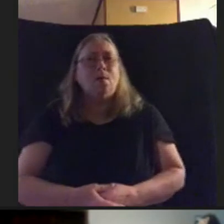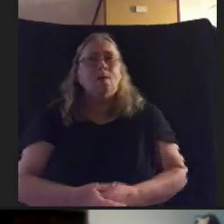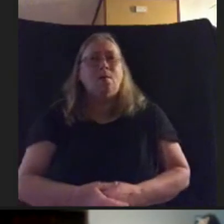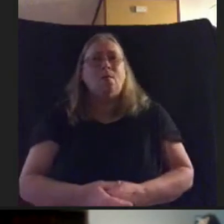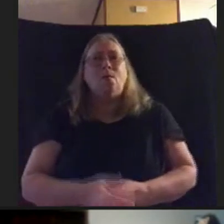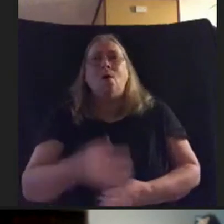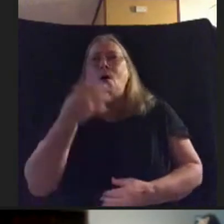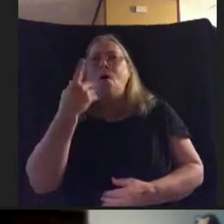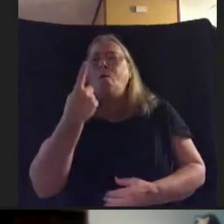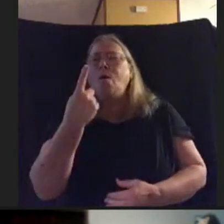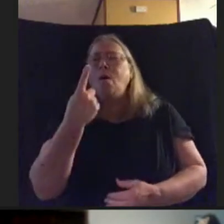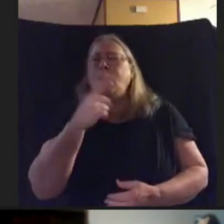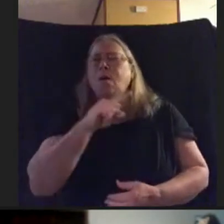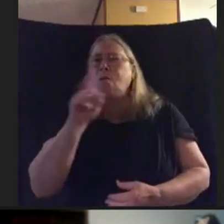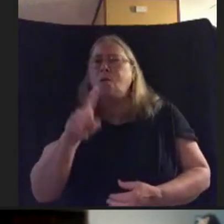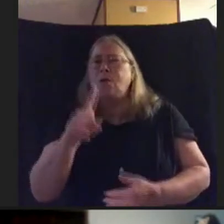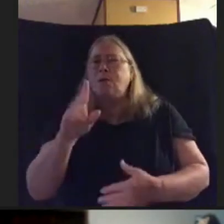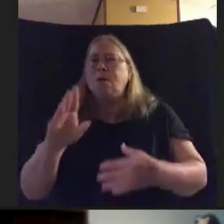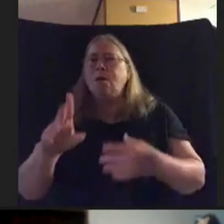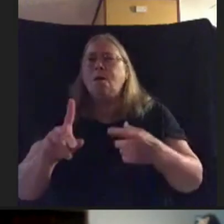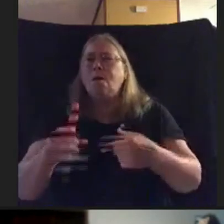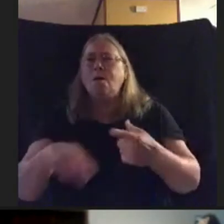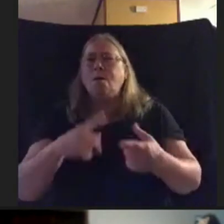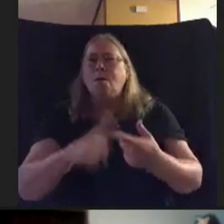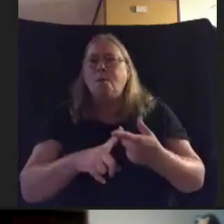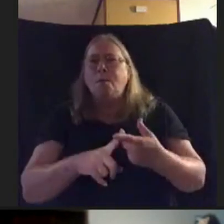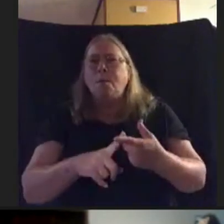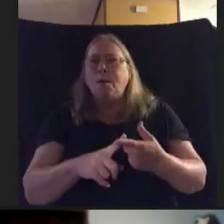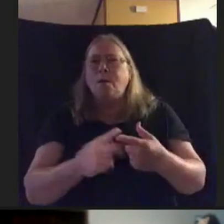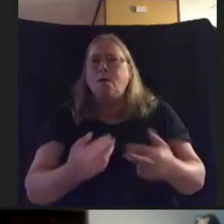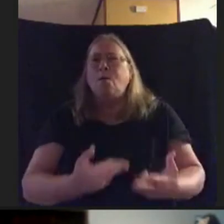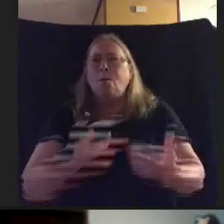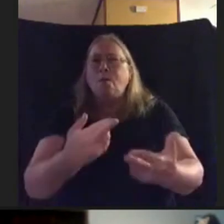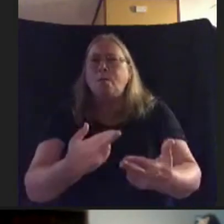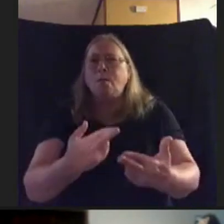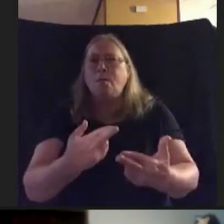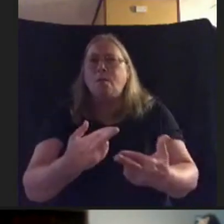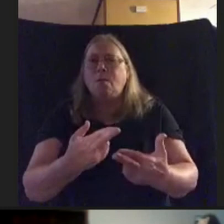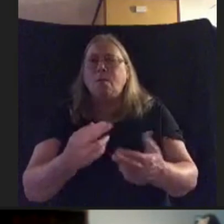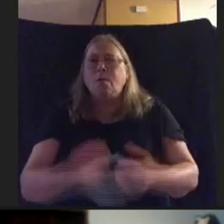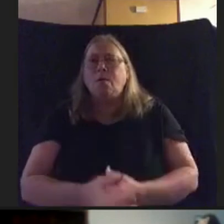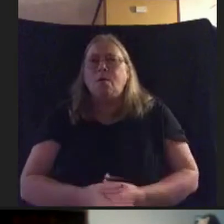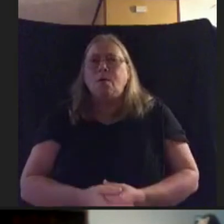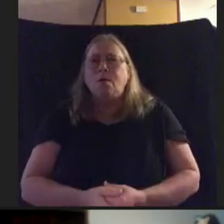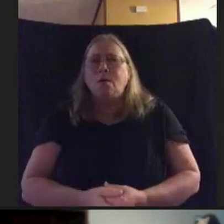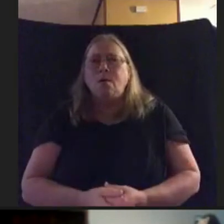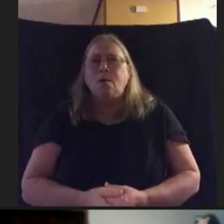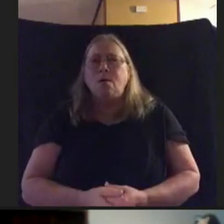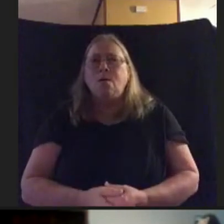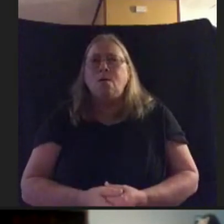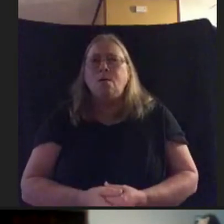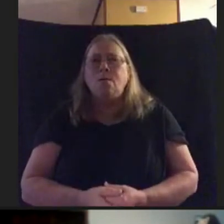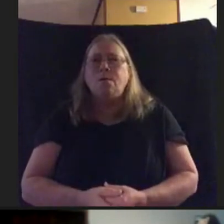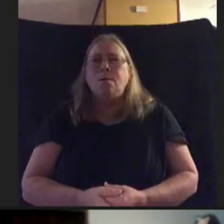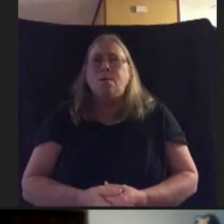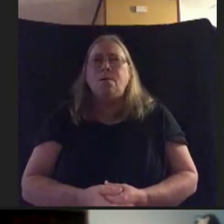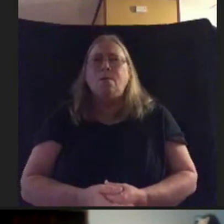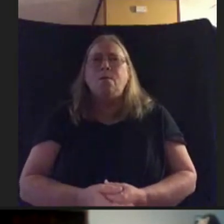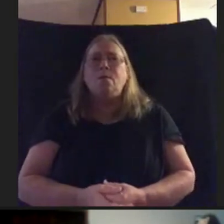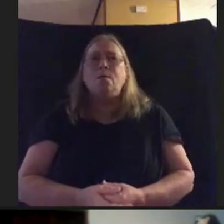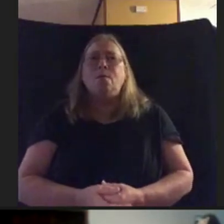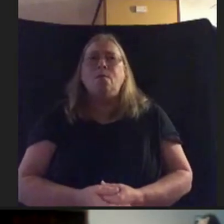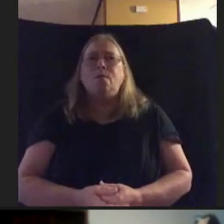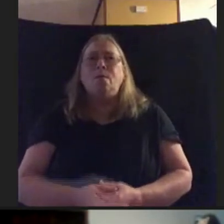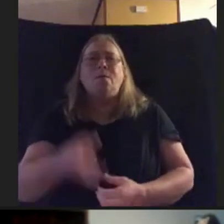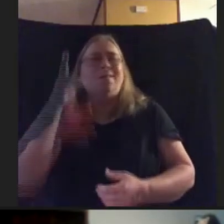question about rewarded or punished based on your getting the doses out. Right. We just heard sort of rumors and rumors of